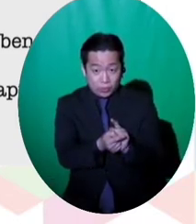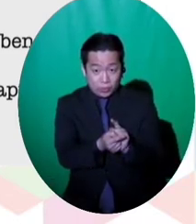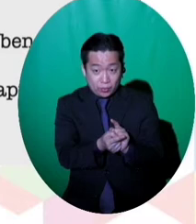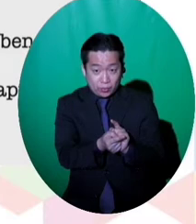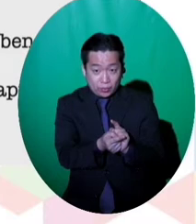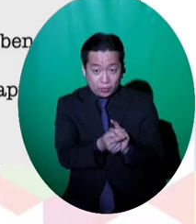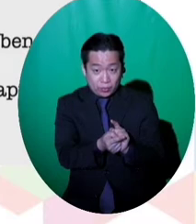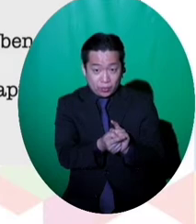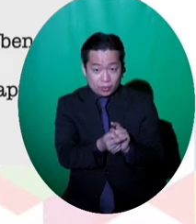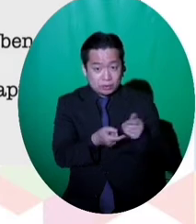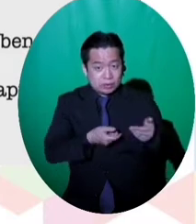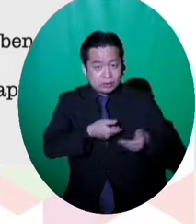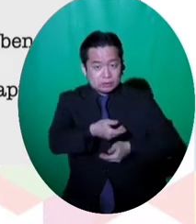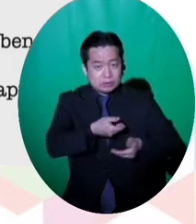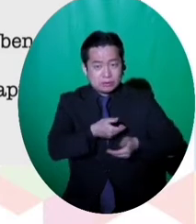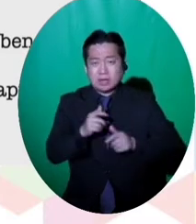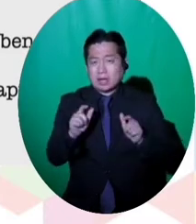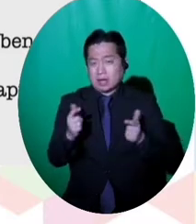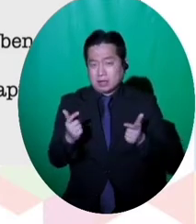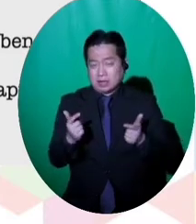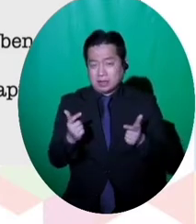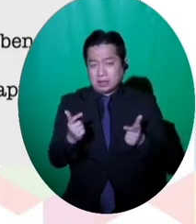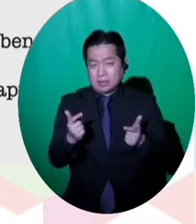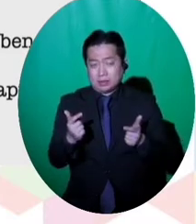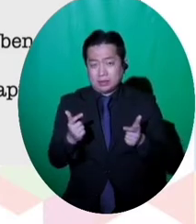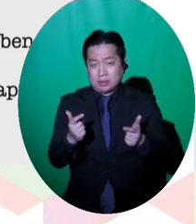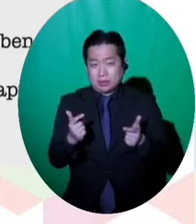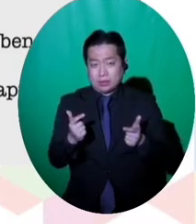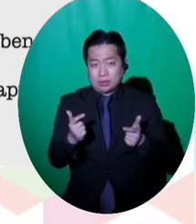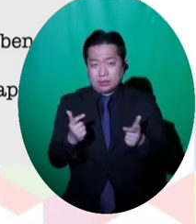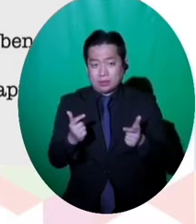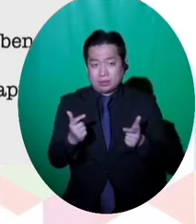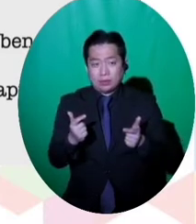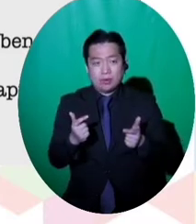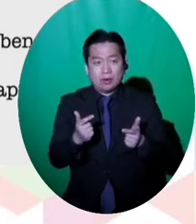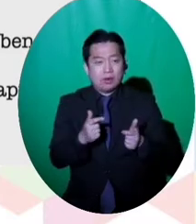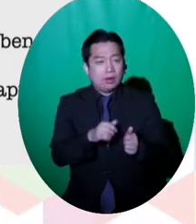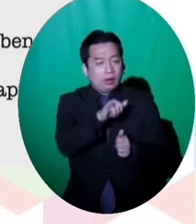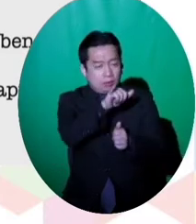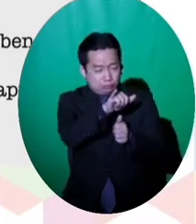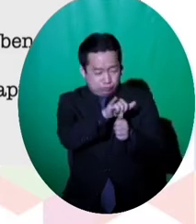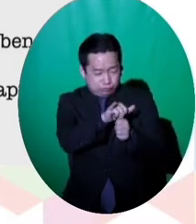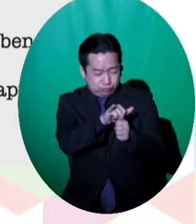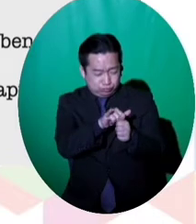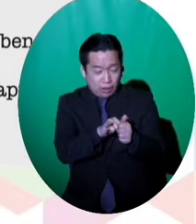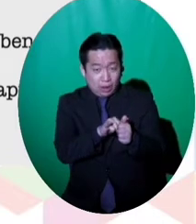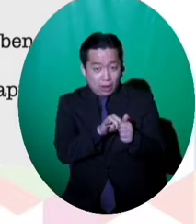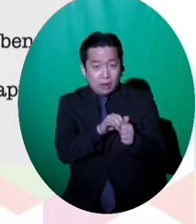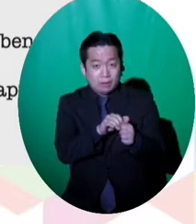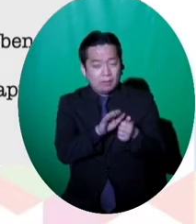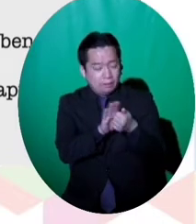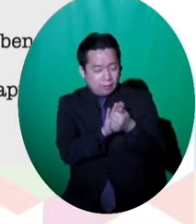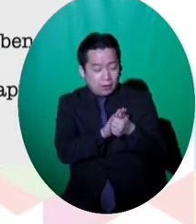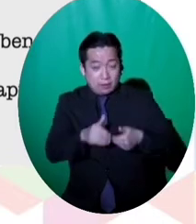of money to dependents, children, the elderly, the sick, people suffering from